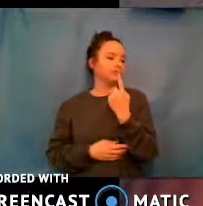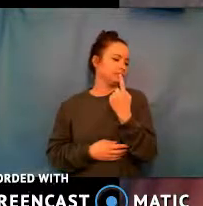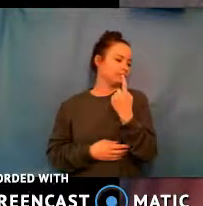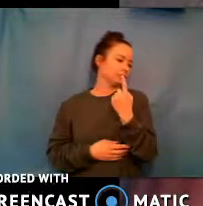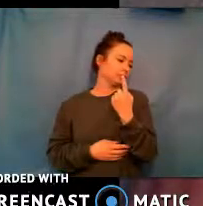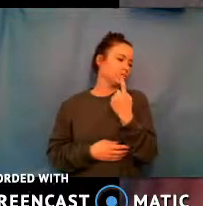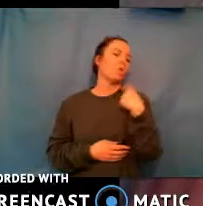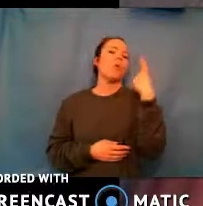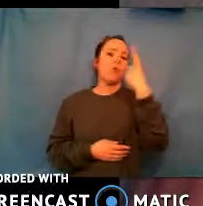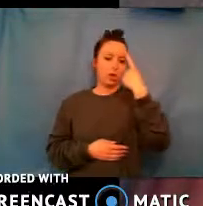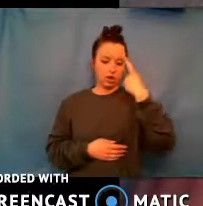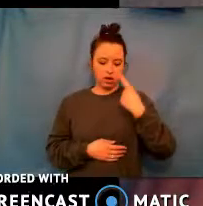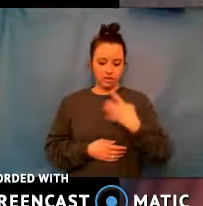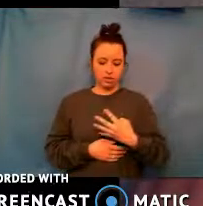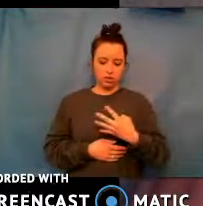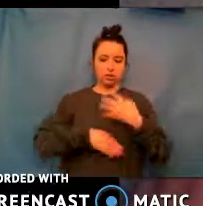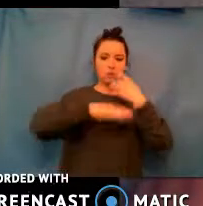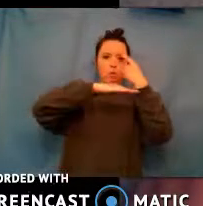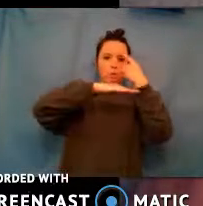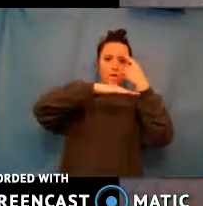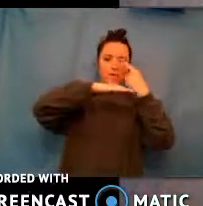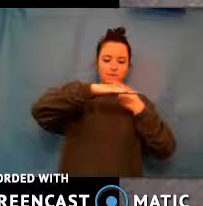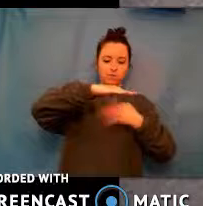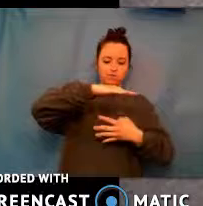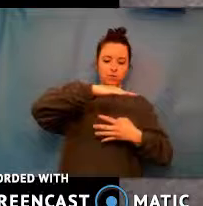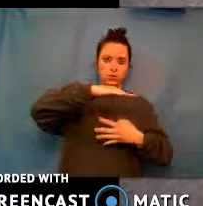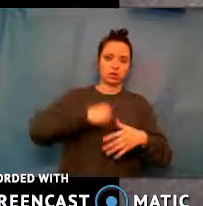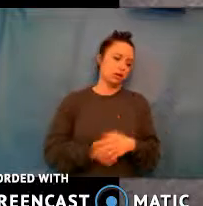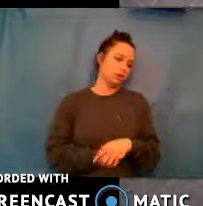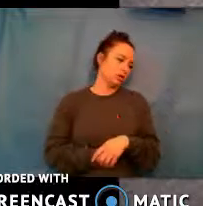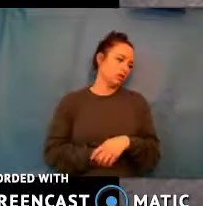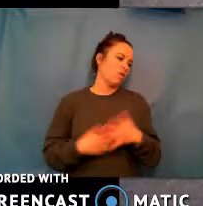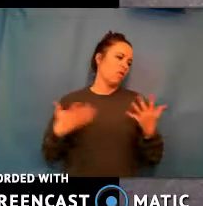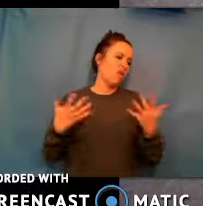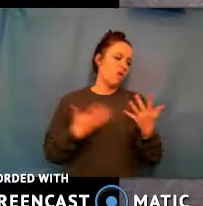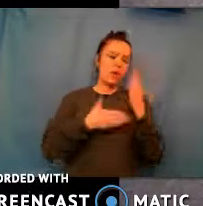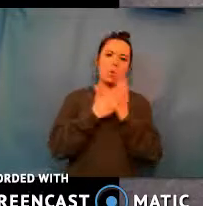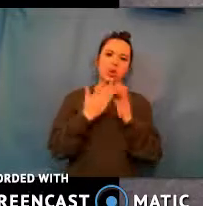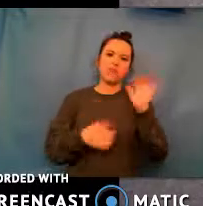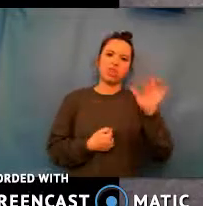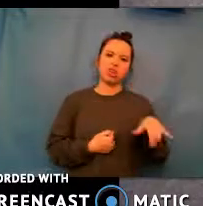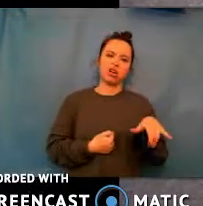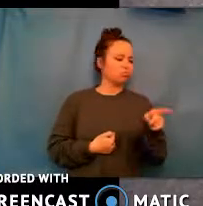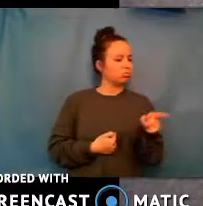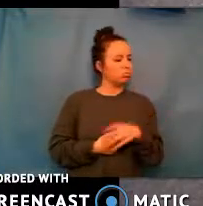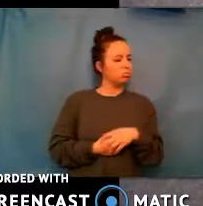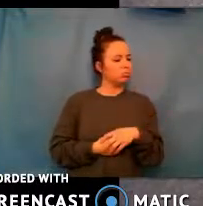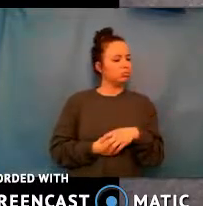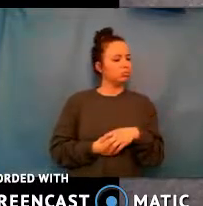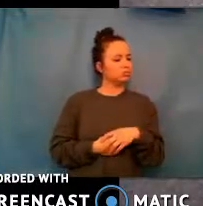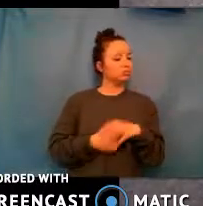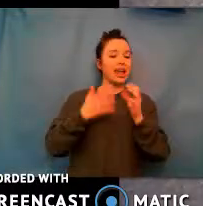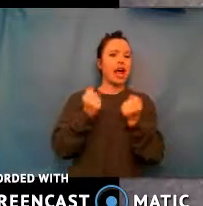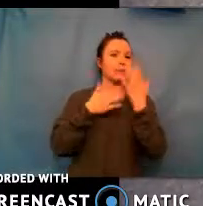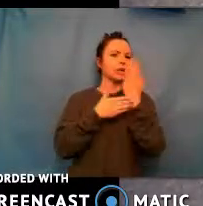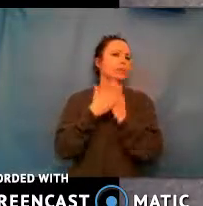it is 1/4. All right, what fraction of this shape is colored in? Let's count how